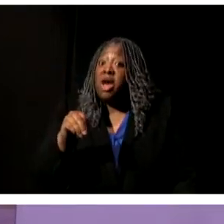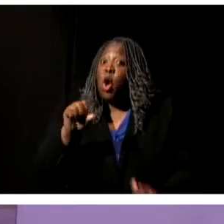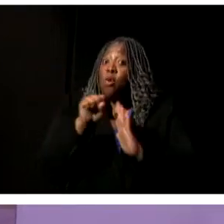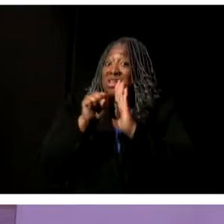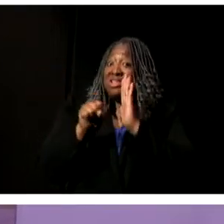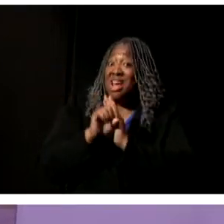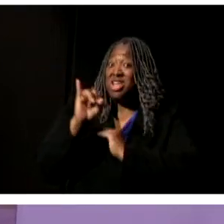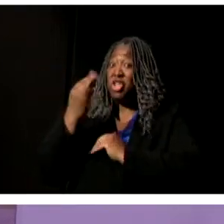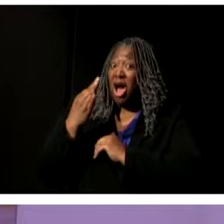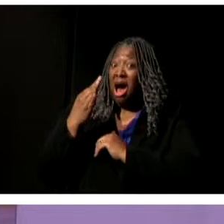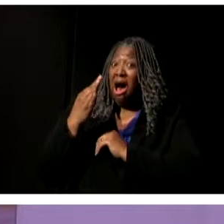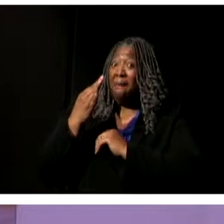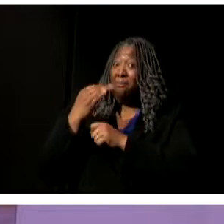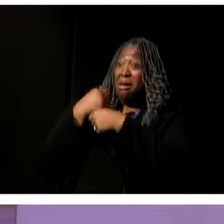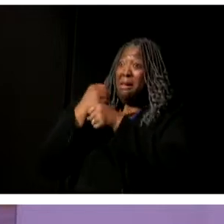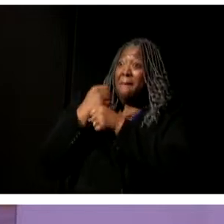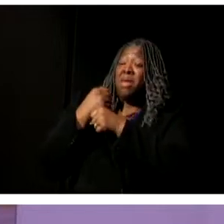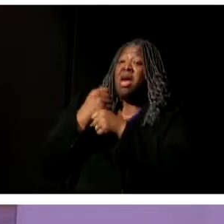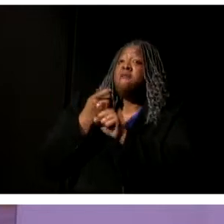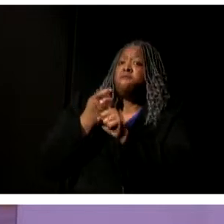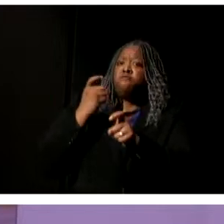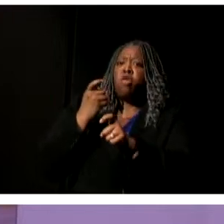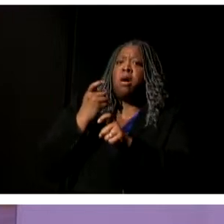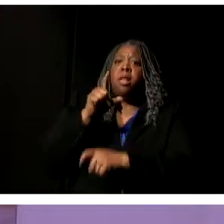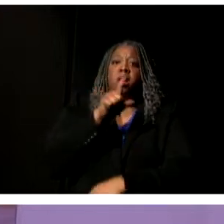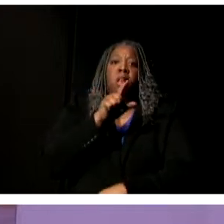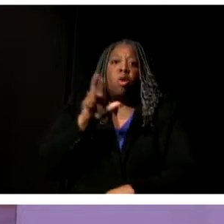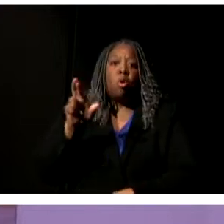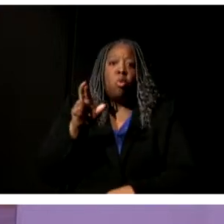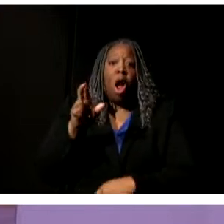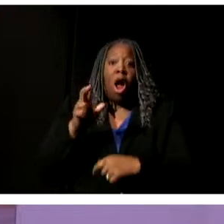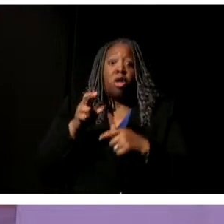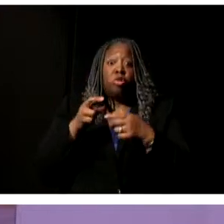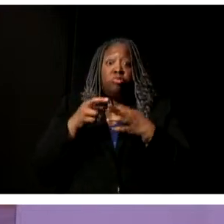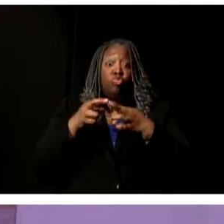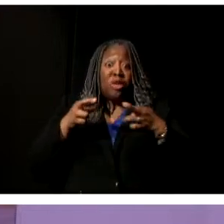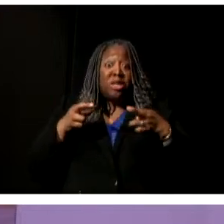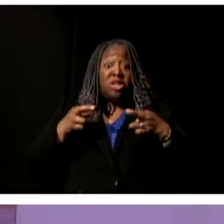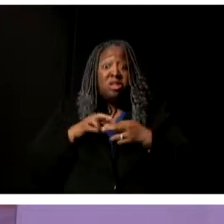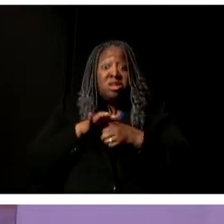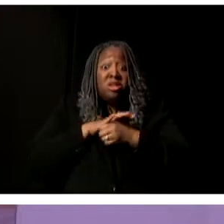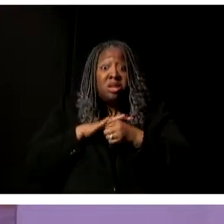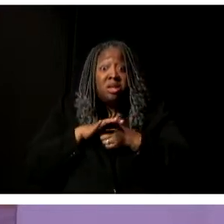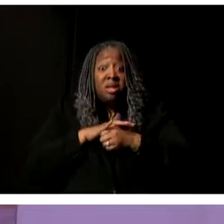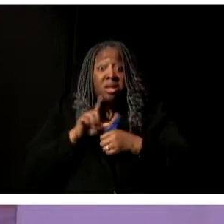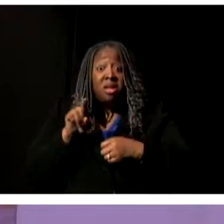state's job creation came from the Little Rock region?